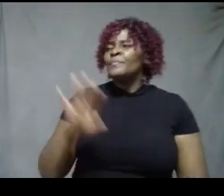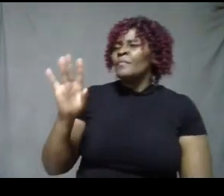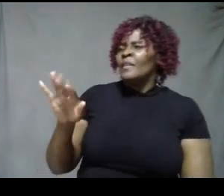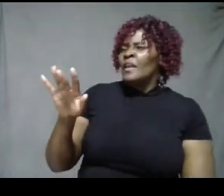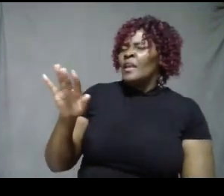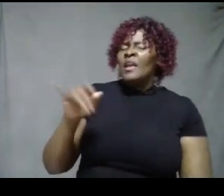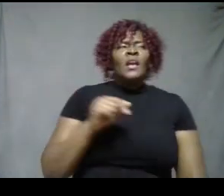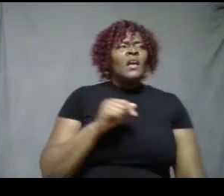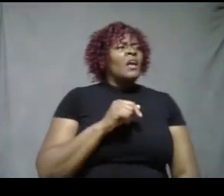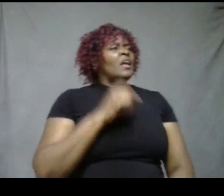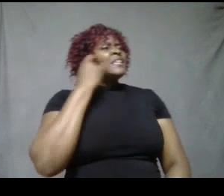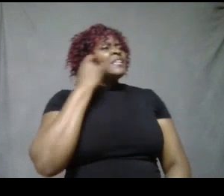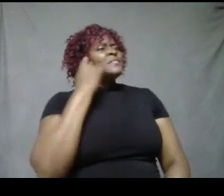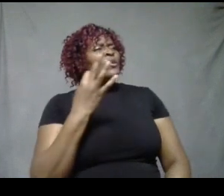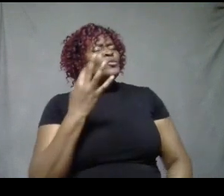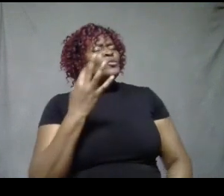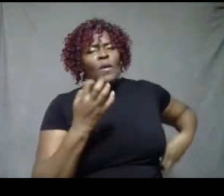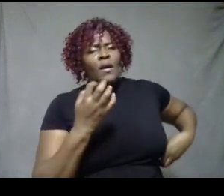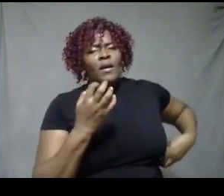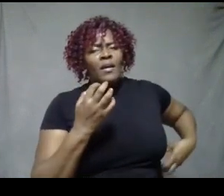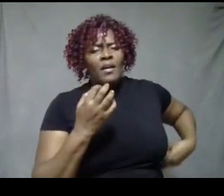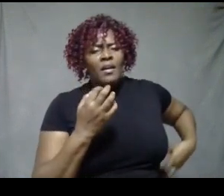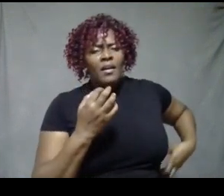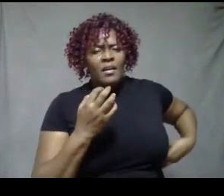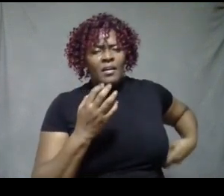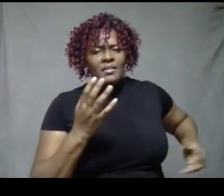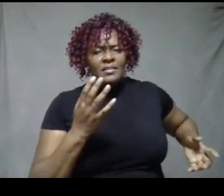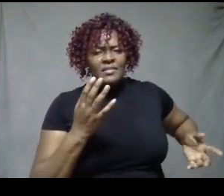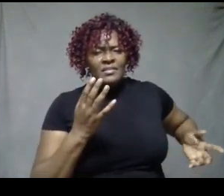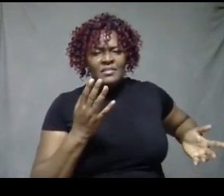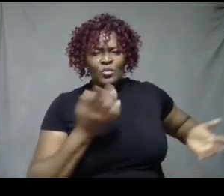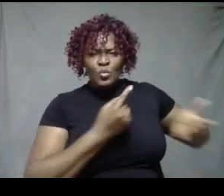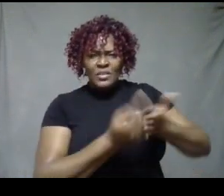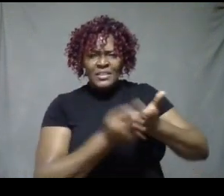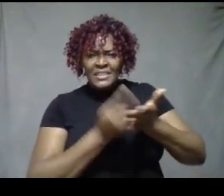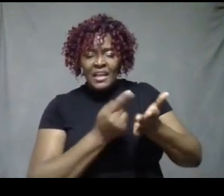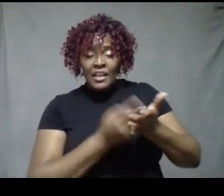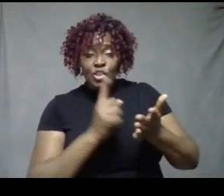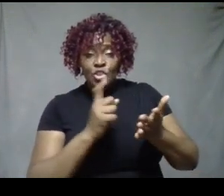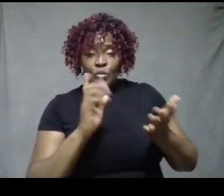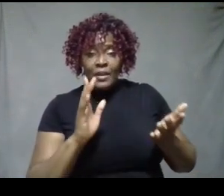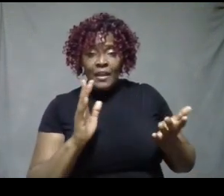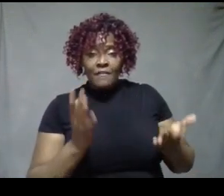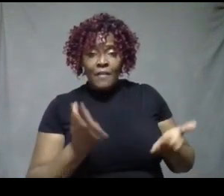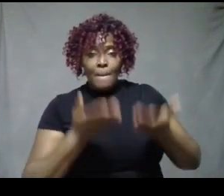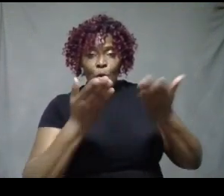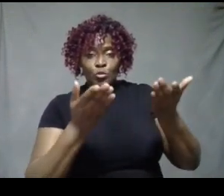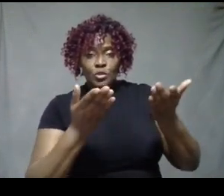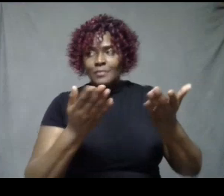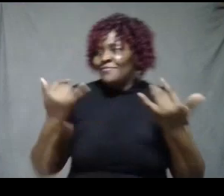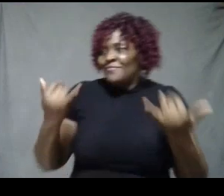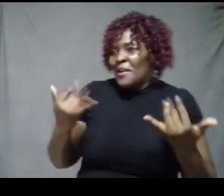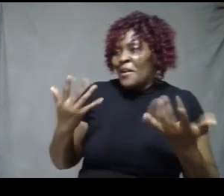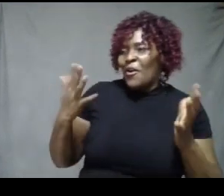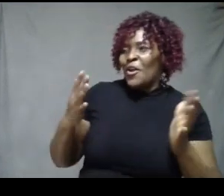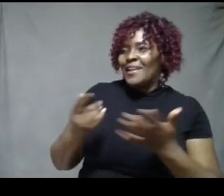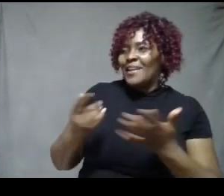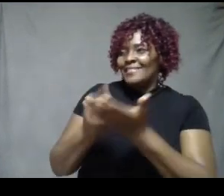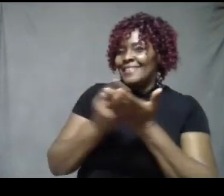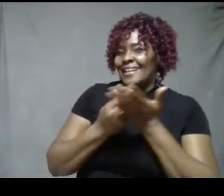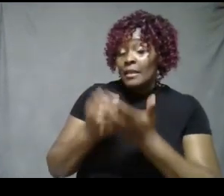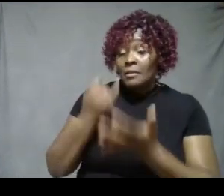protocol, should we like have a motion, a second, and start discussion on this? Or we're having a discussion on it right now. It's fine. But